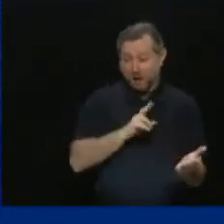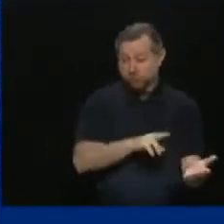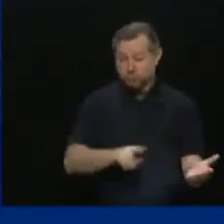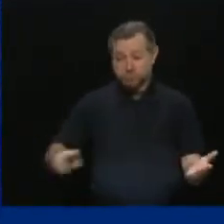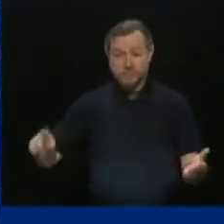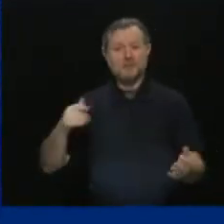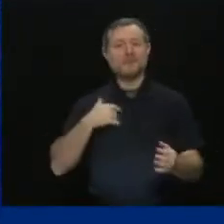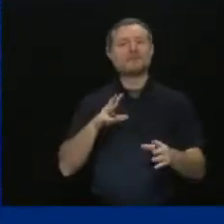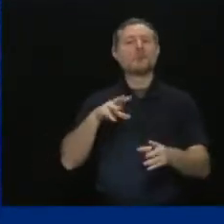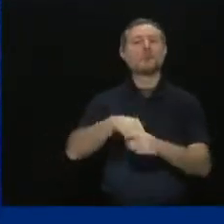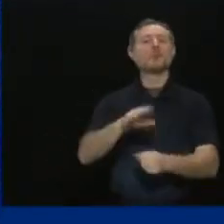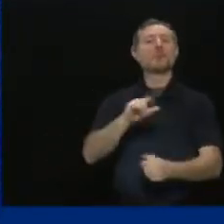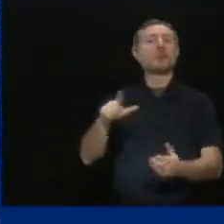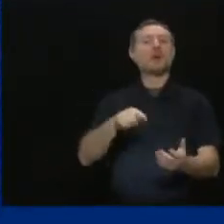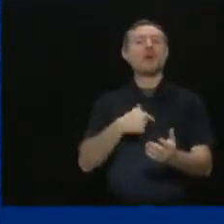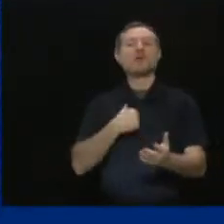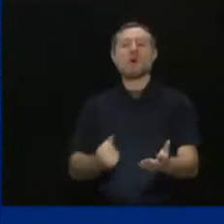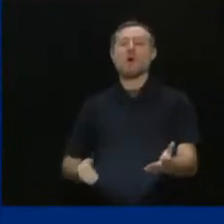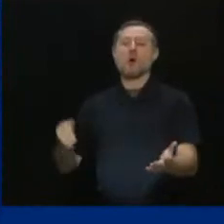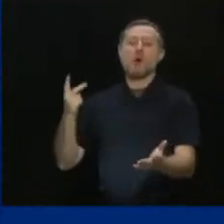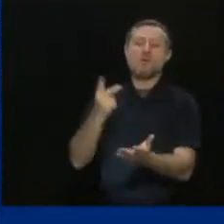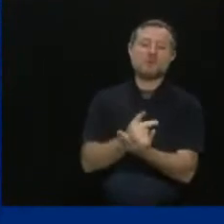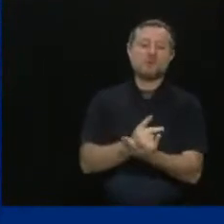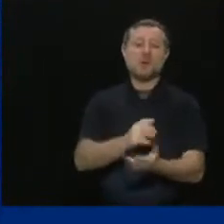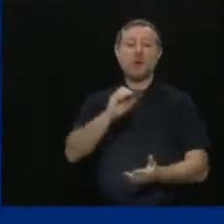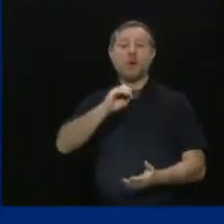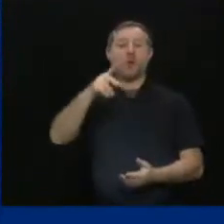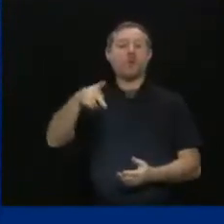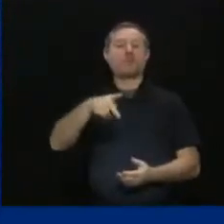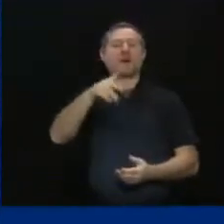authorize OPCs, but that's for another day.